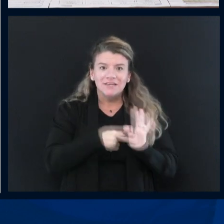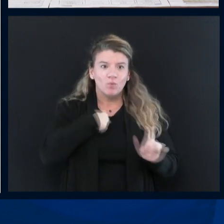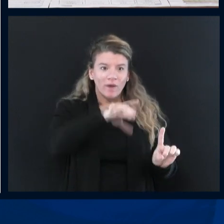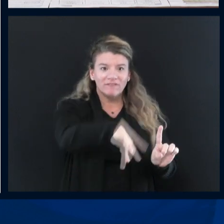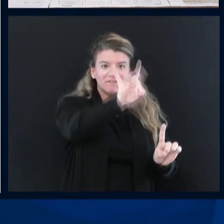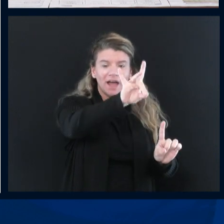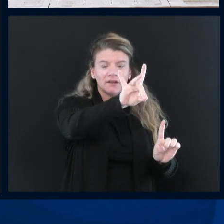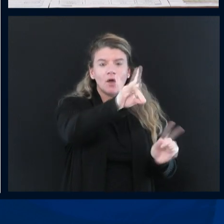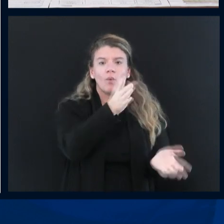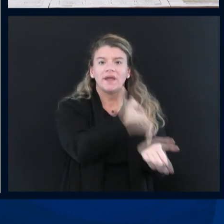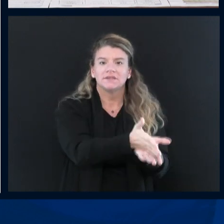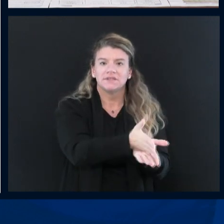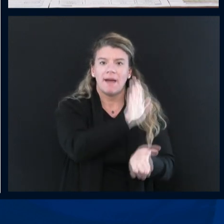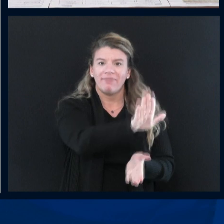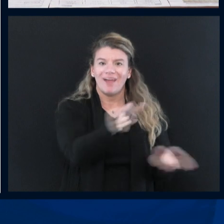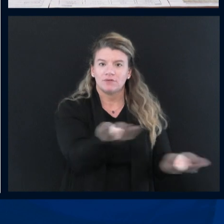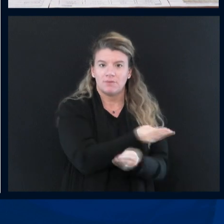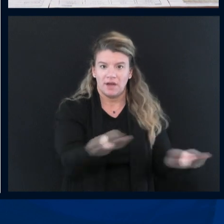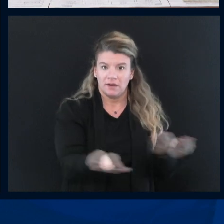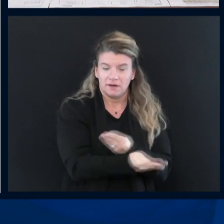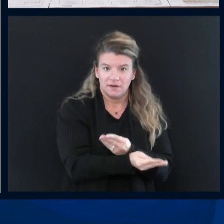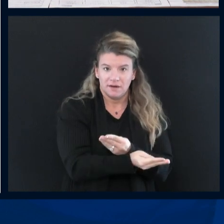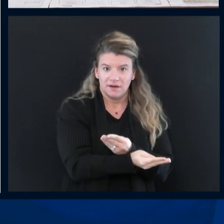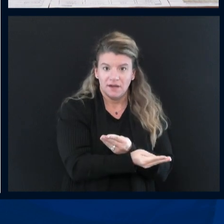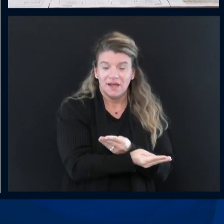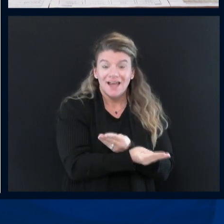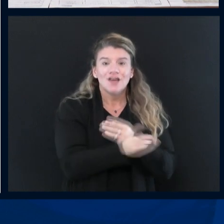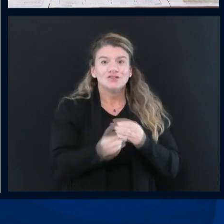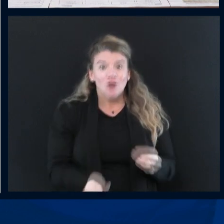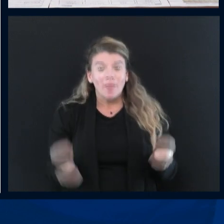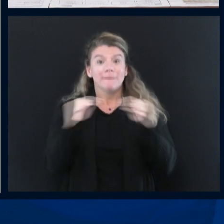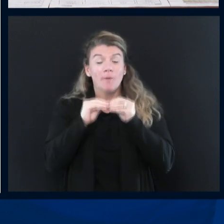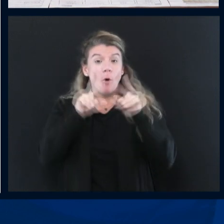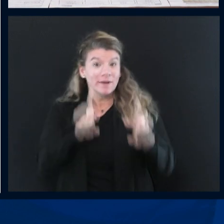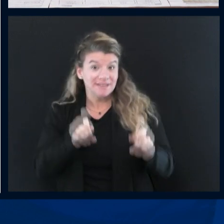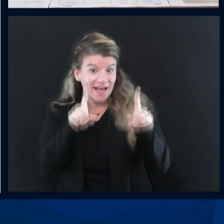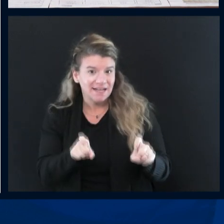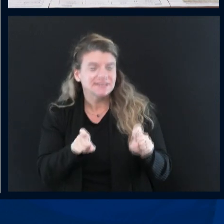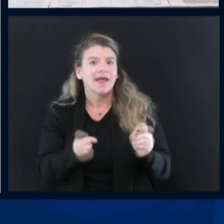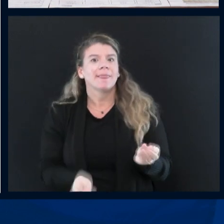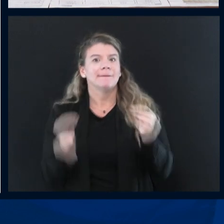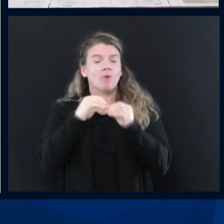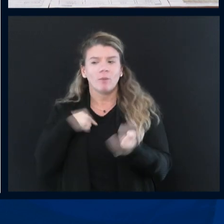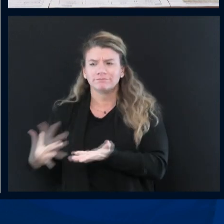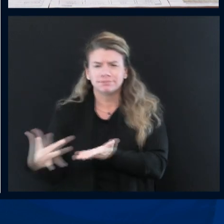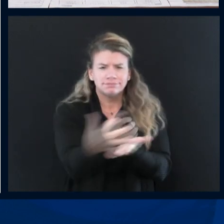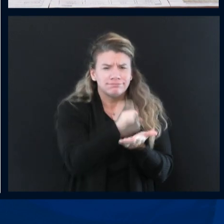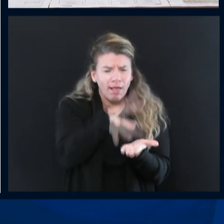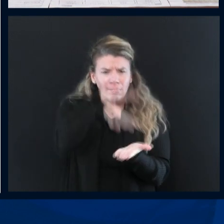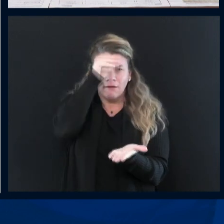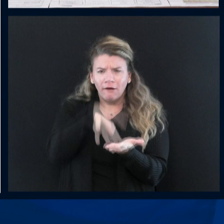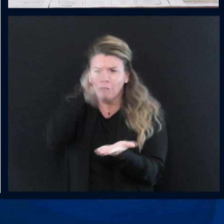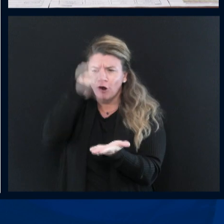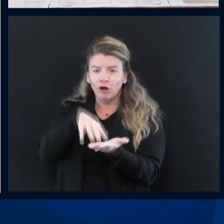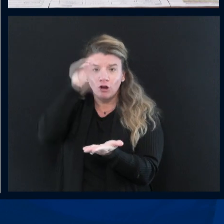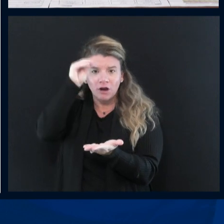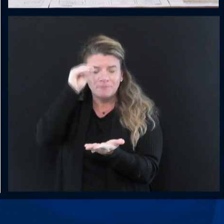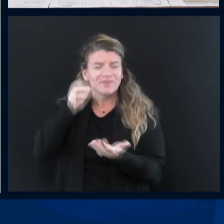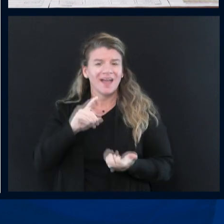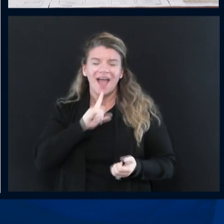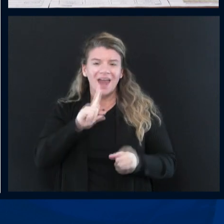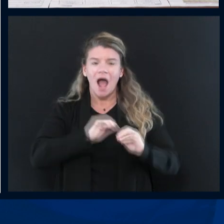able to stop this thing. So the more we test, the more we're going to learn. Naturally, the more positives we're